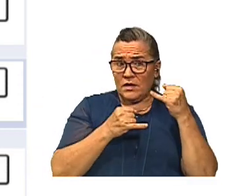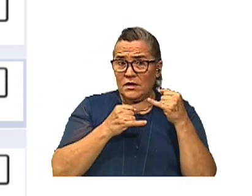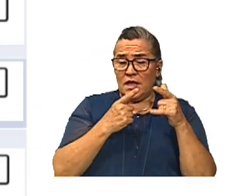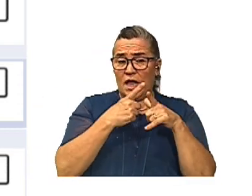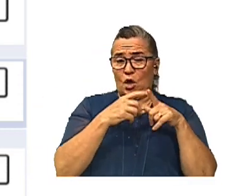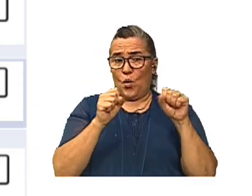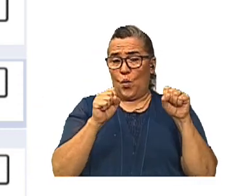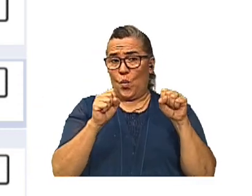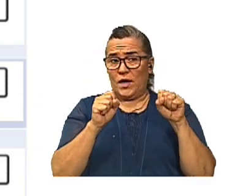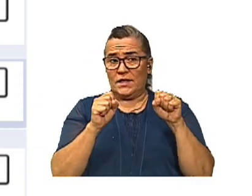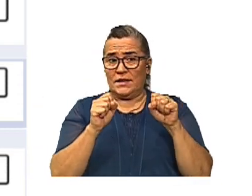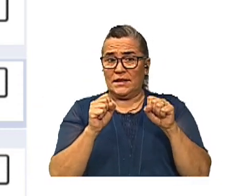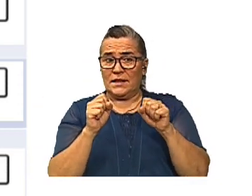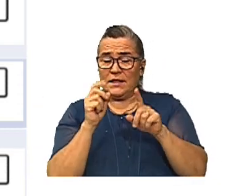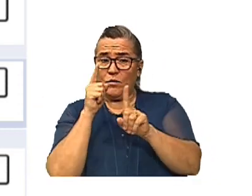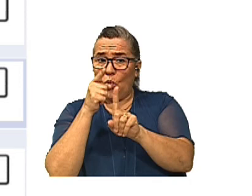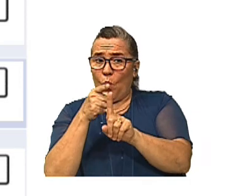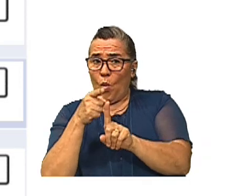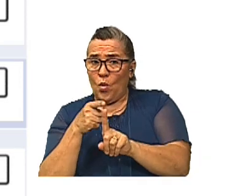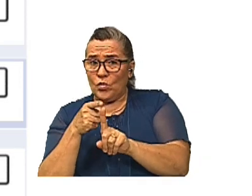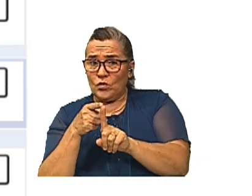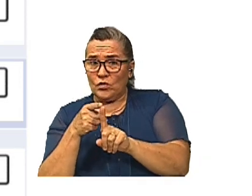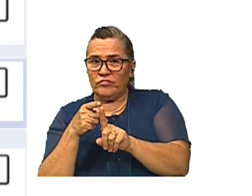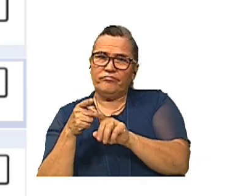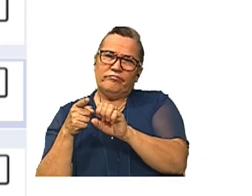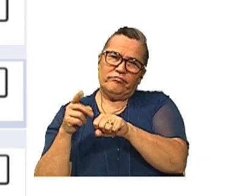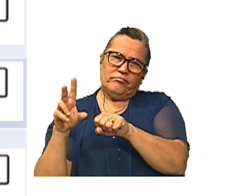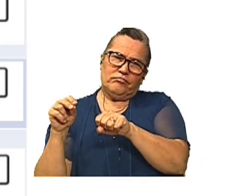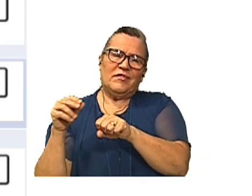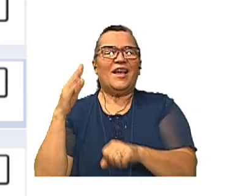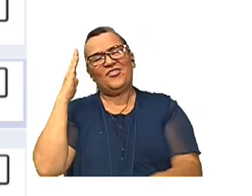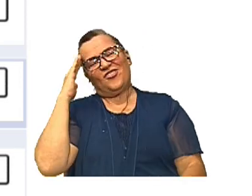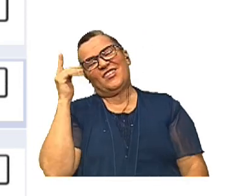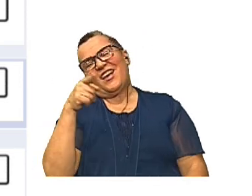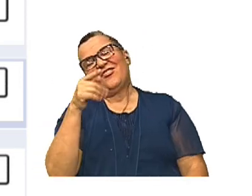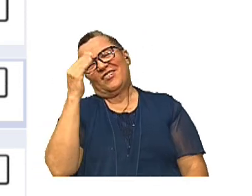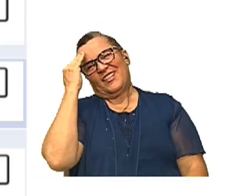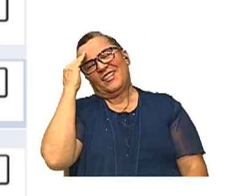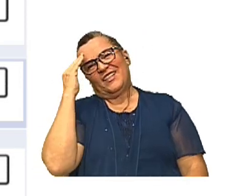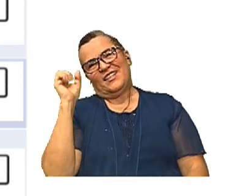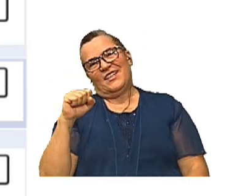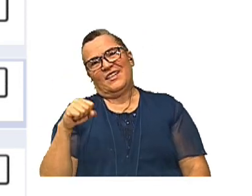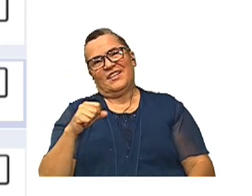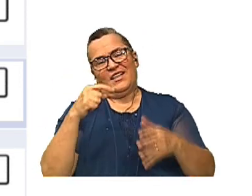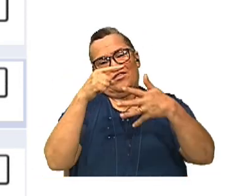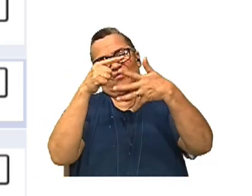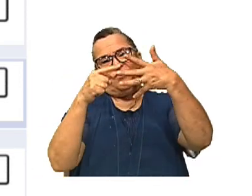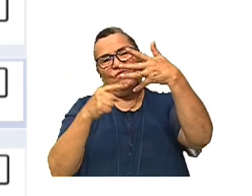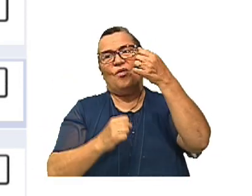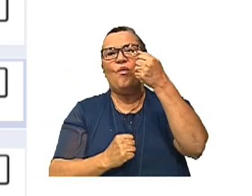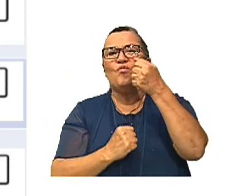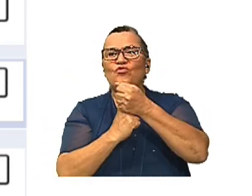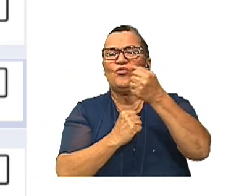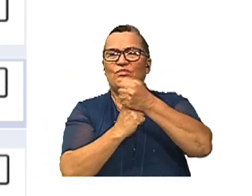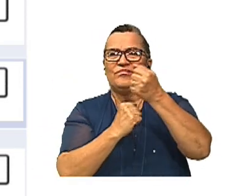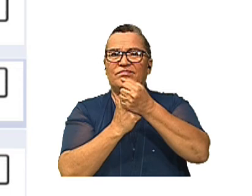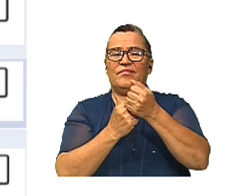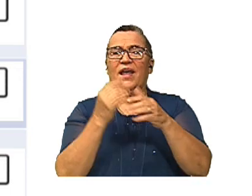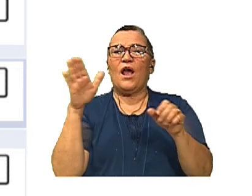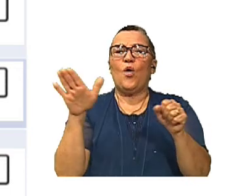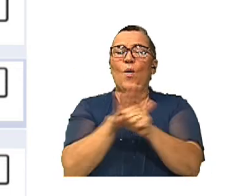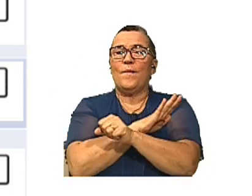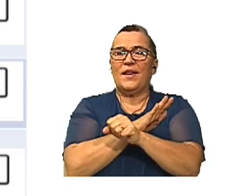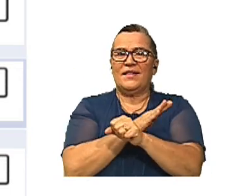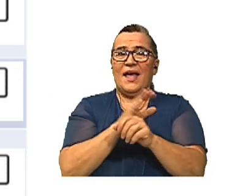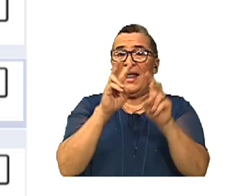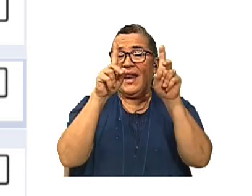tasks proposed? I know you did. Did I use different supports to complete the linguistic tasks,